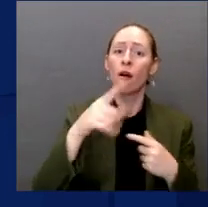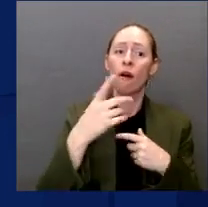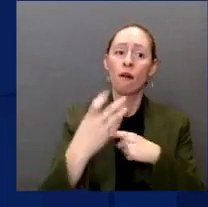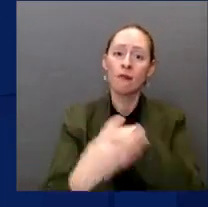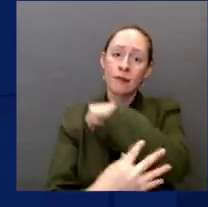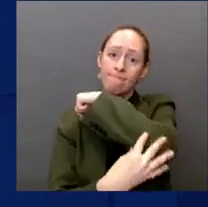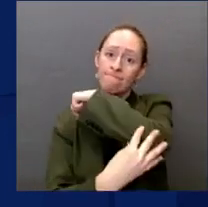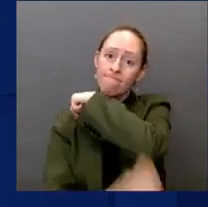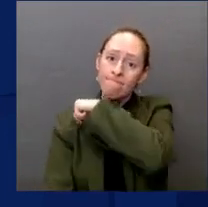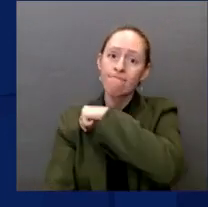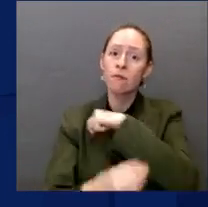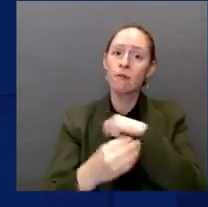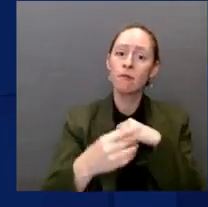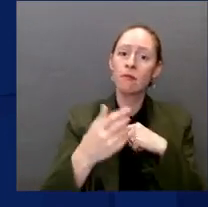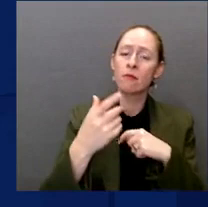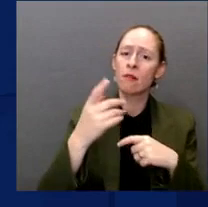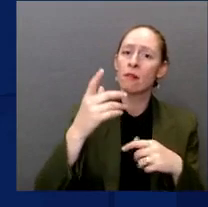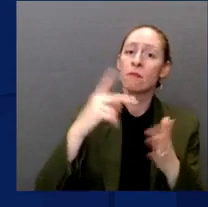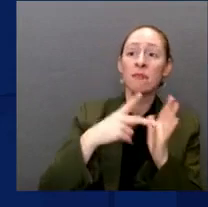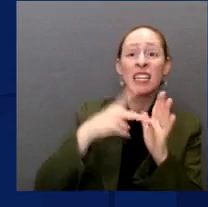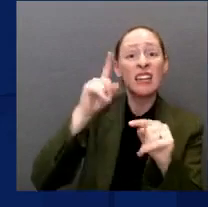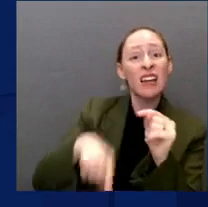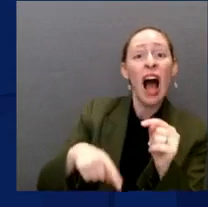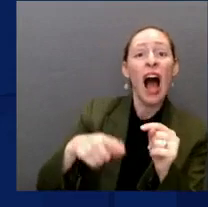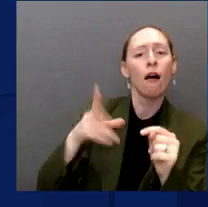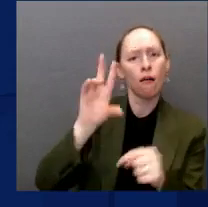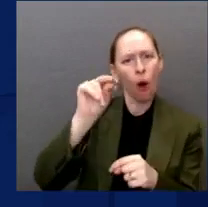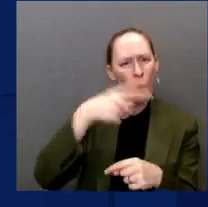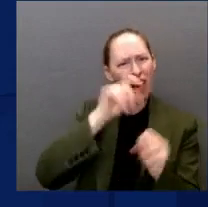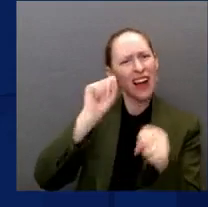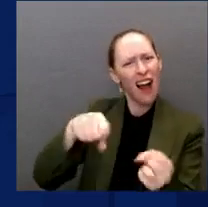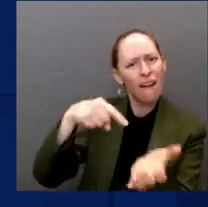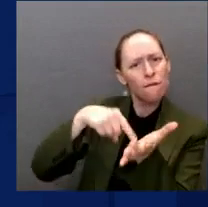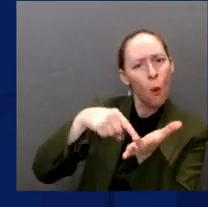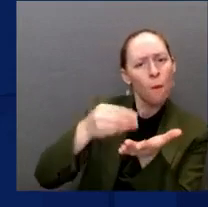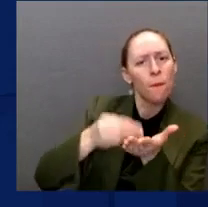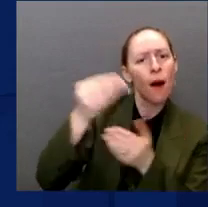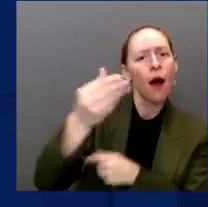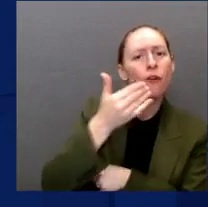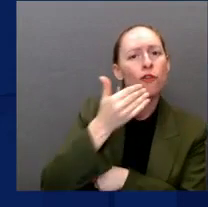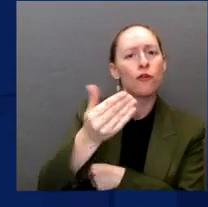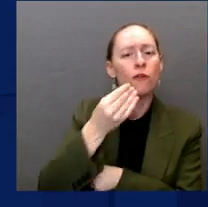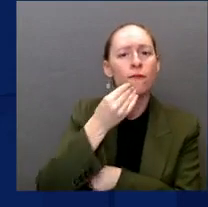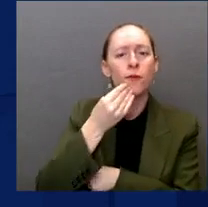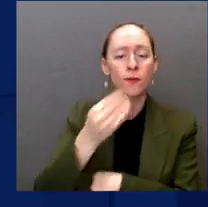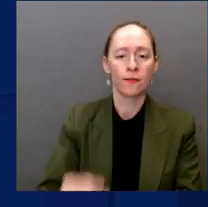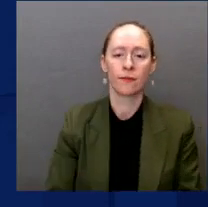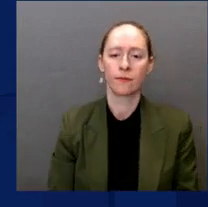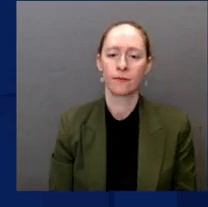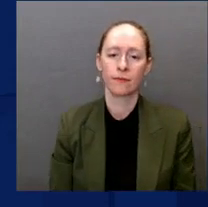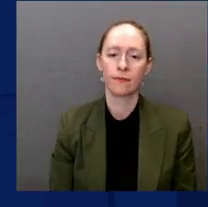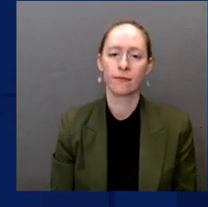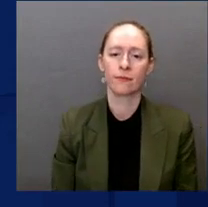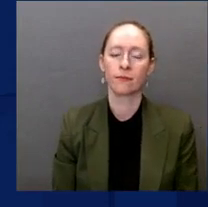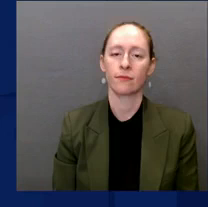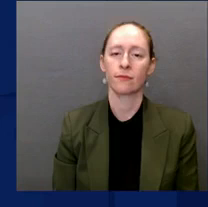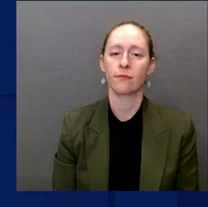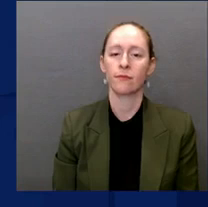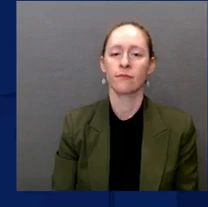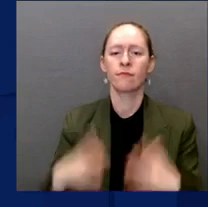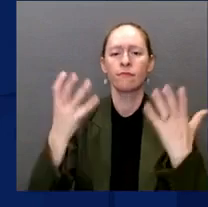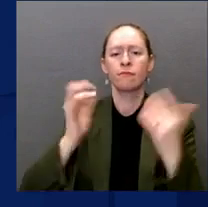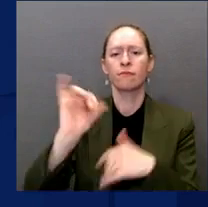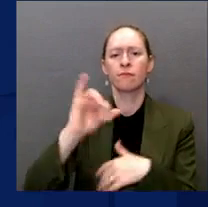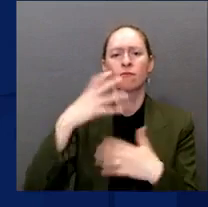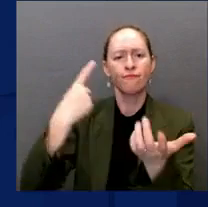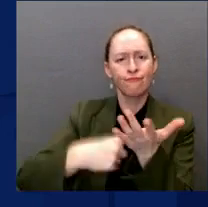this month, USDA announced $2 billion in additional funding to food banks and school meal programs for purchasing American-grown foods. And just last